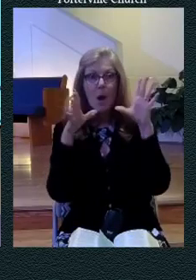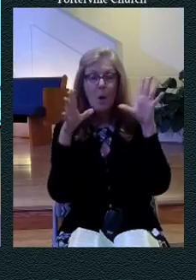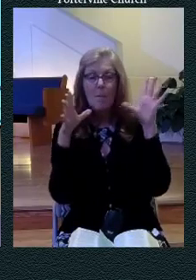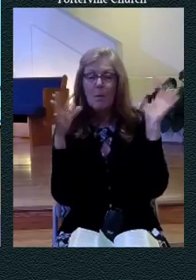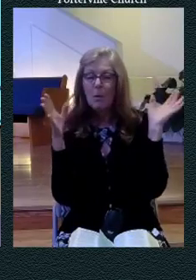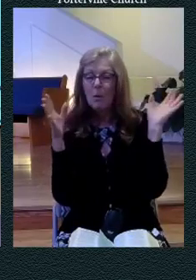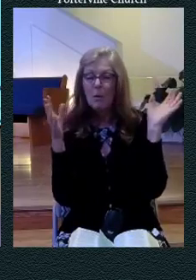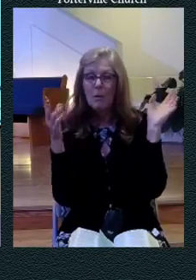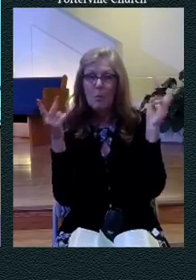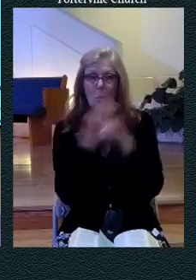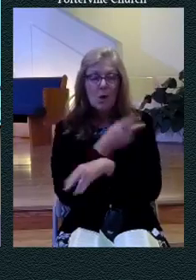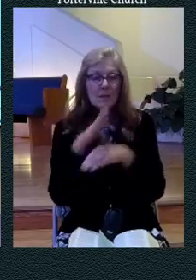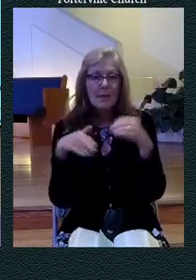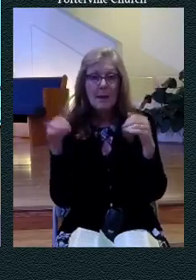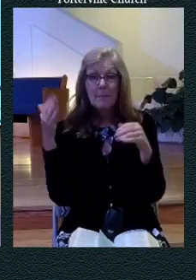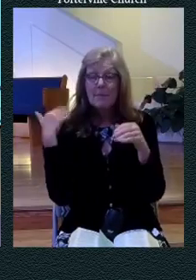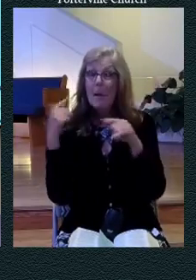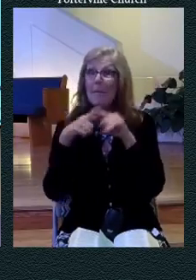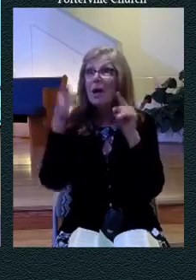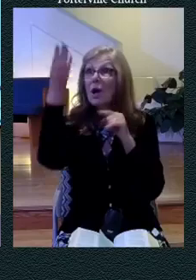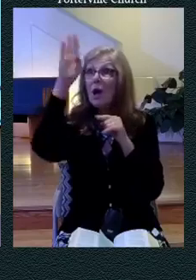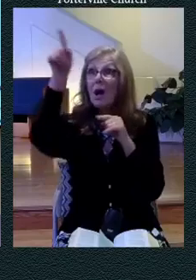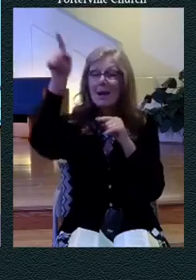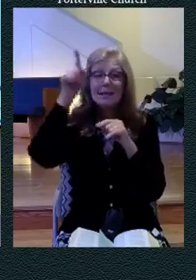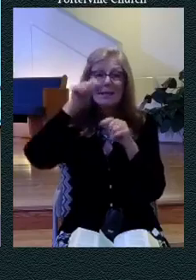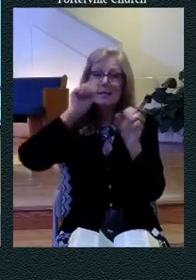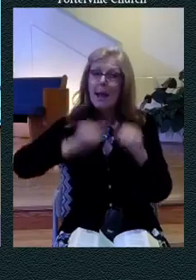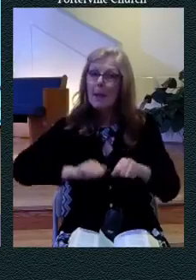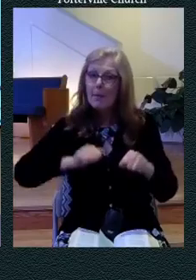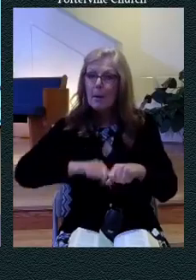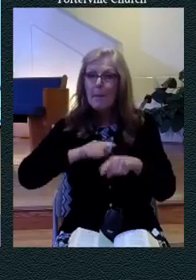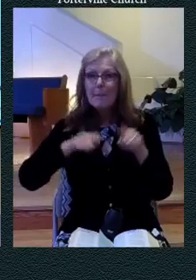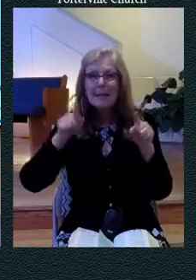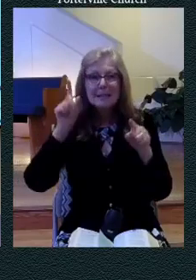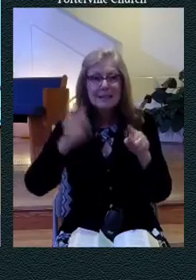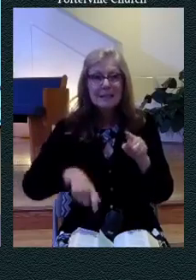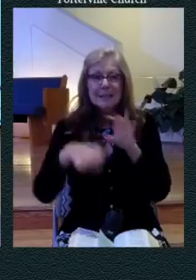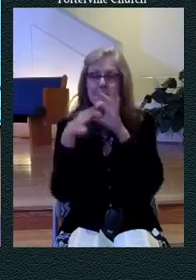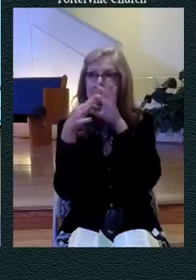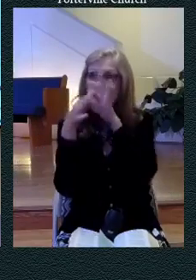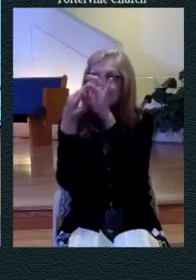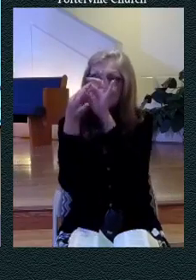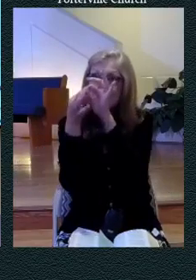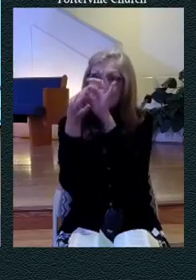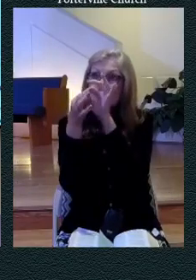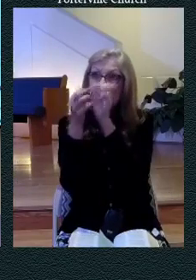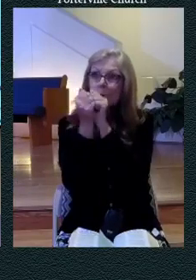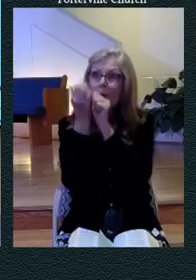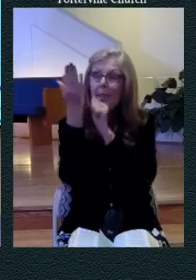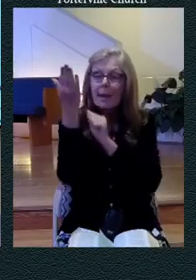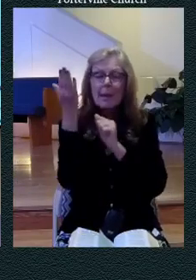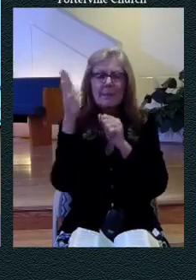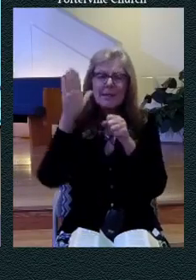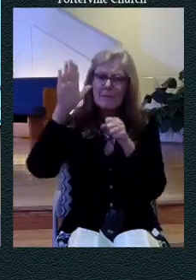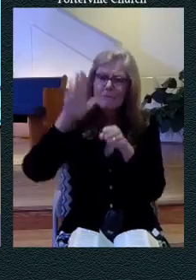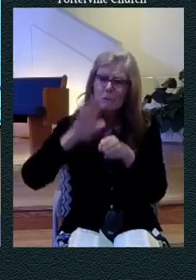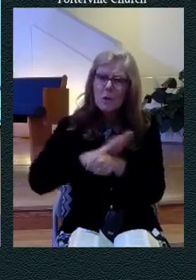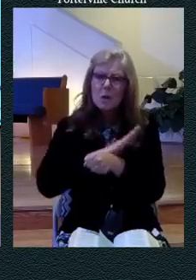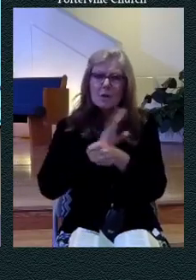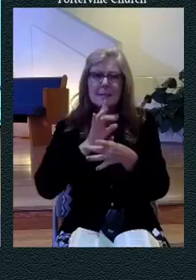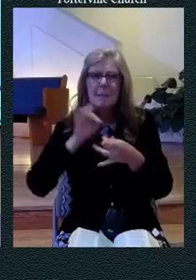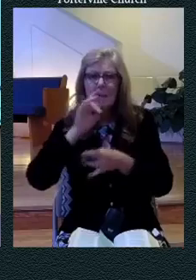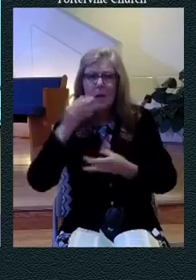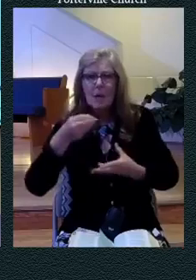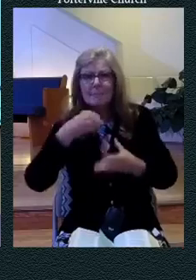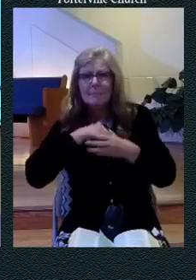God, of course, is able, but we want to come close to Him and receive the fullness of His Spirit so that we can stand